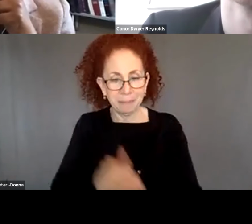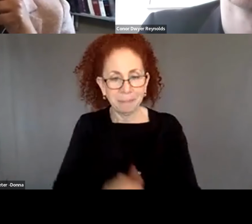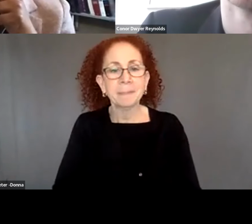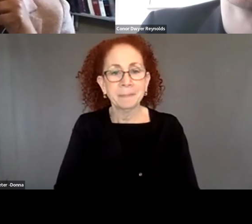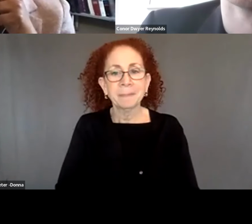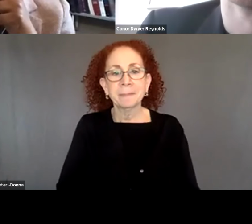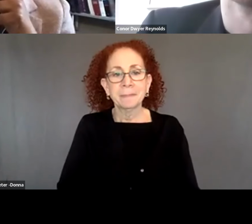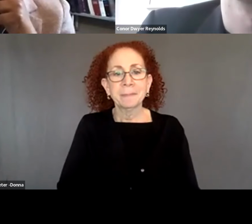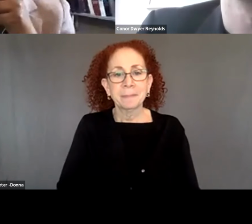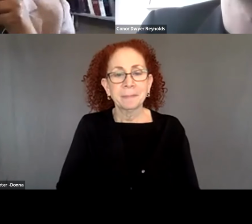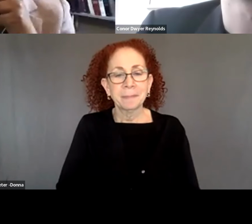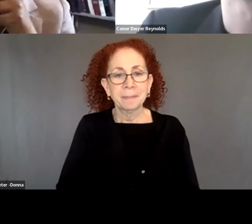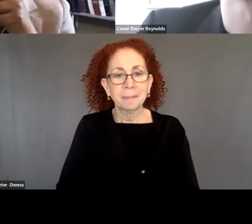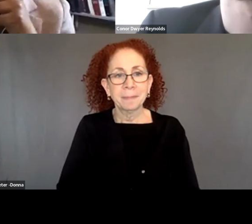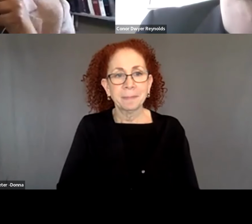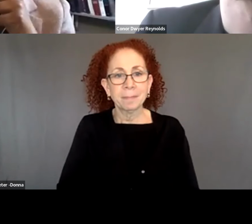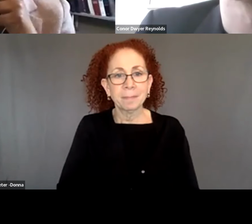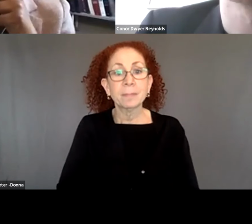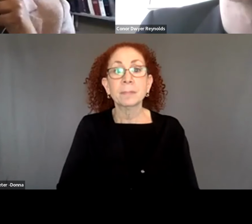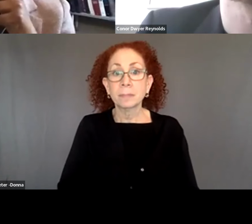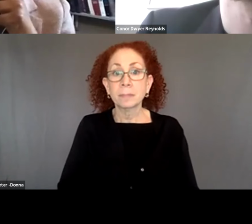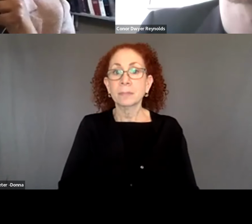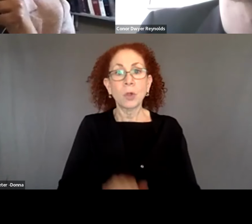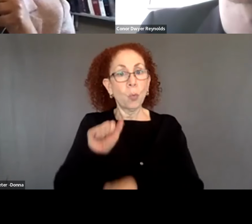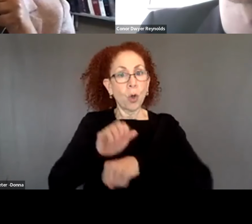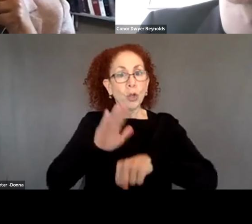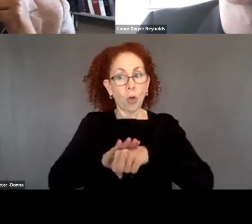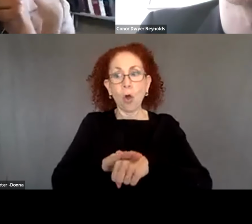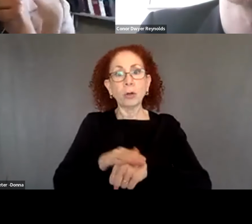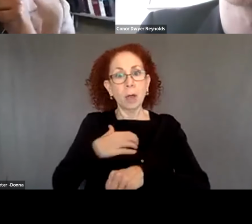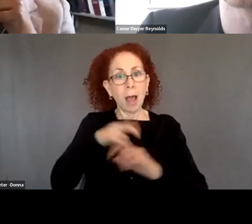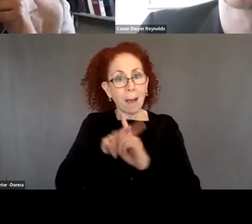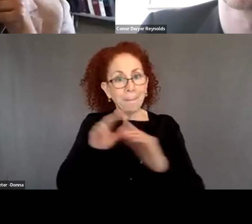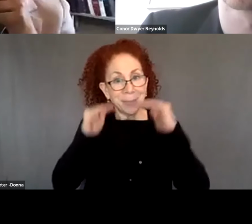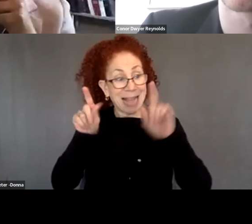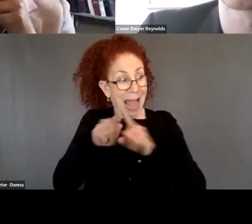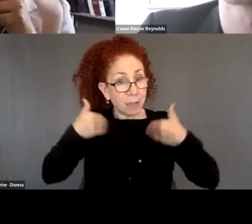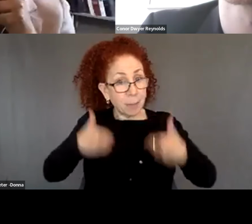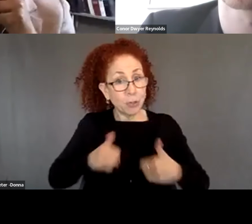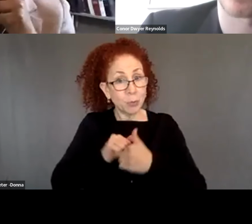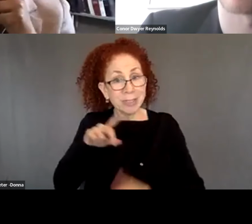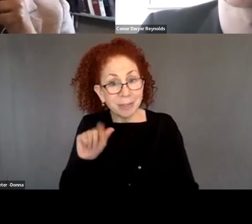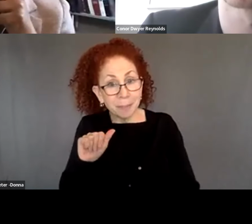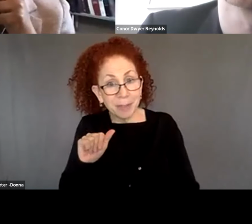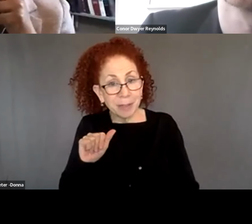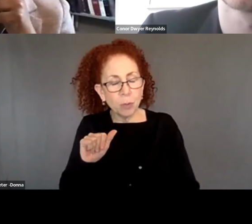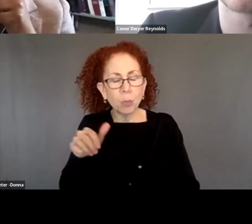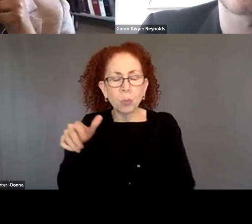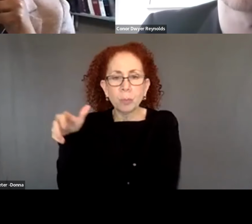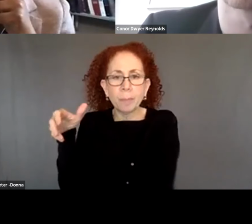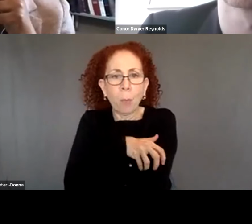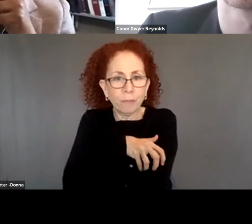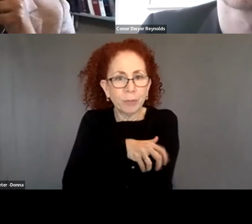And being able to work on those appeals as a person with a disability was powerful.